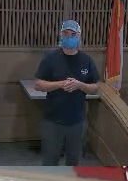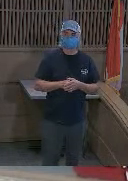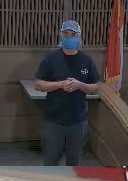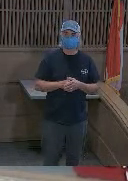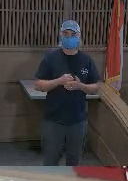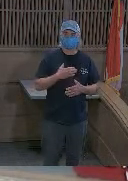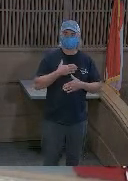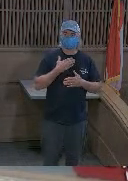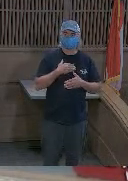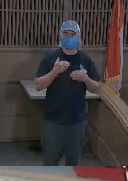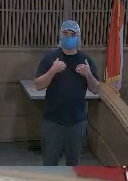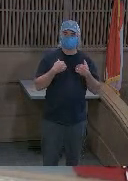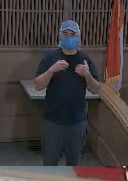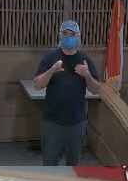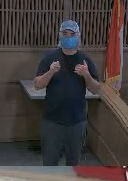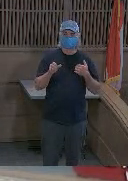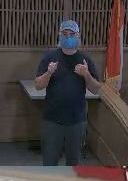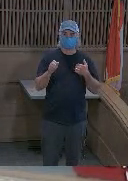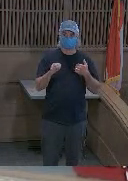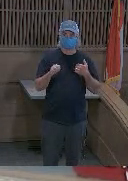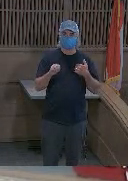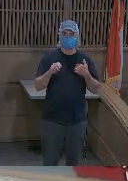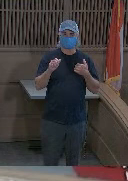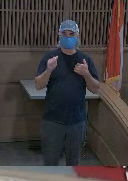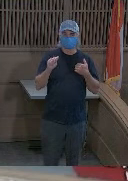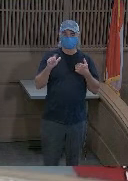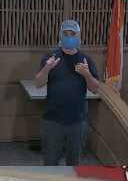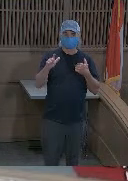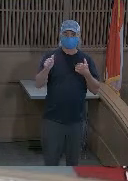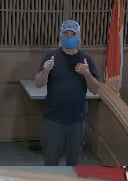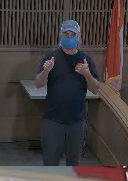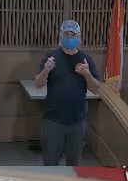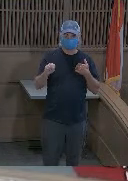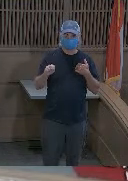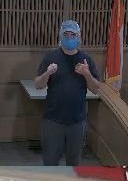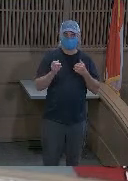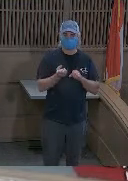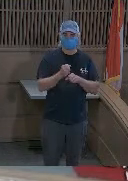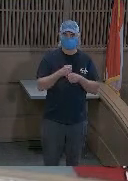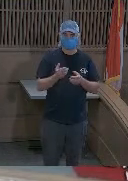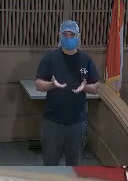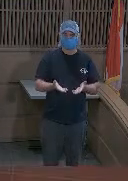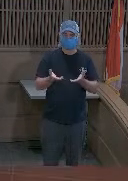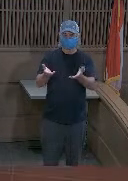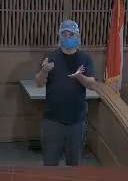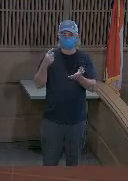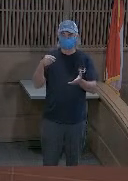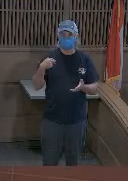have Sam Allen back with us today to make a presentation to us today. Mr. Allen.